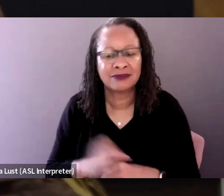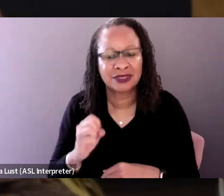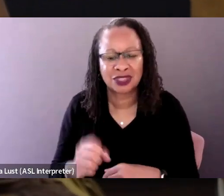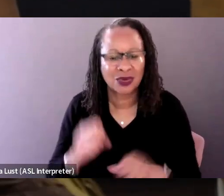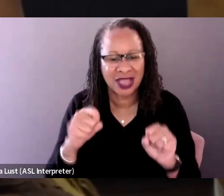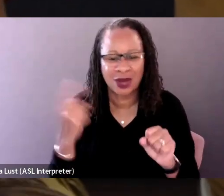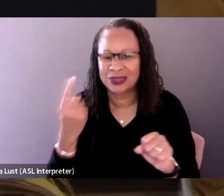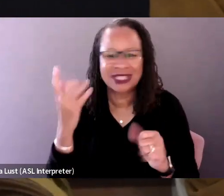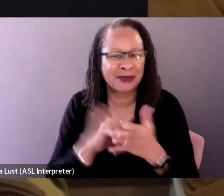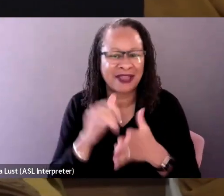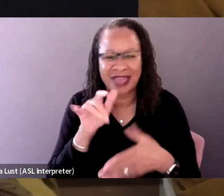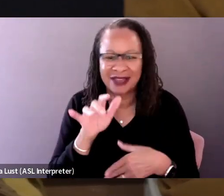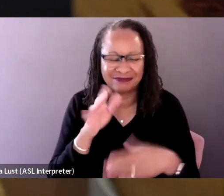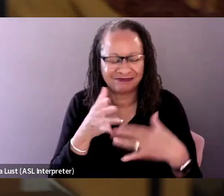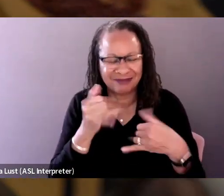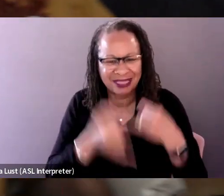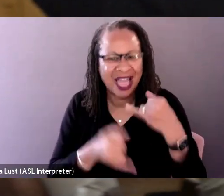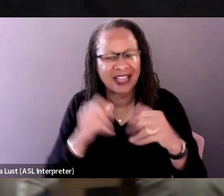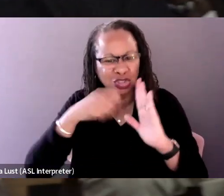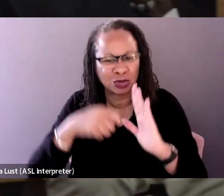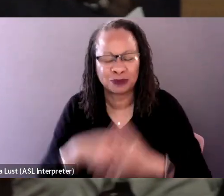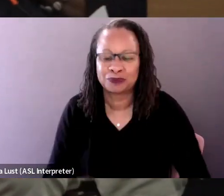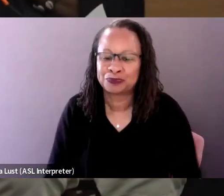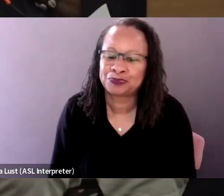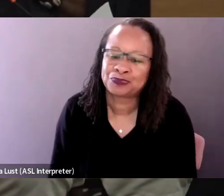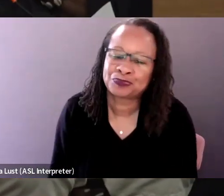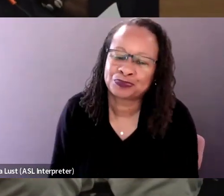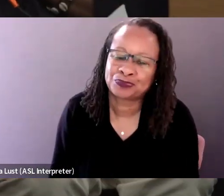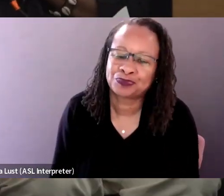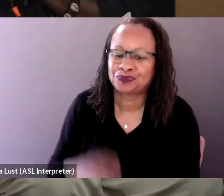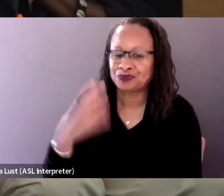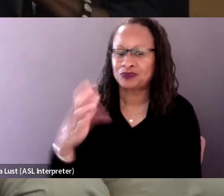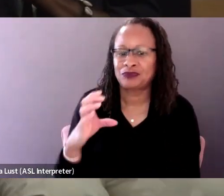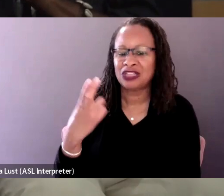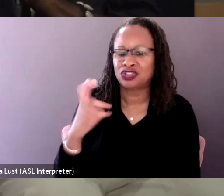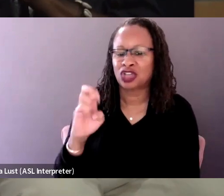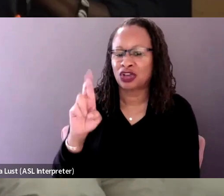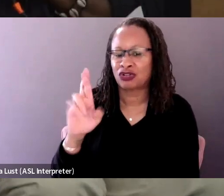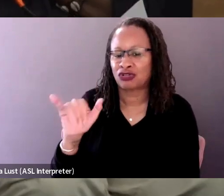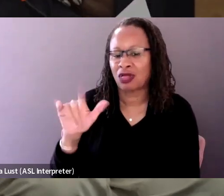that. Beautiful, beautiful. And one more question. Talk about the project,